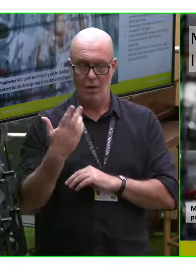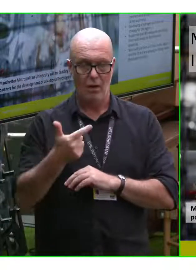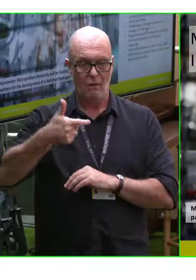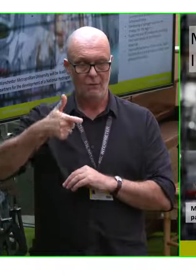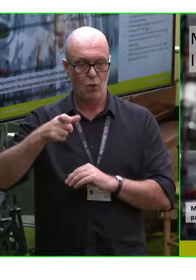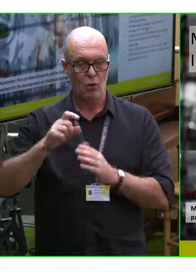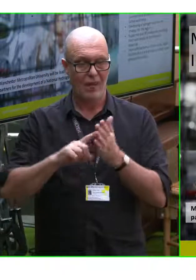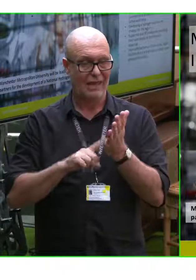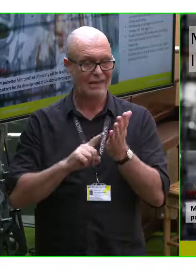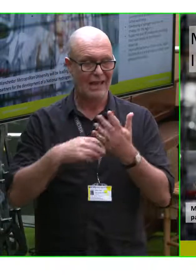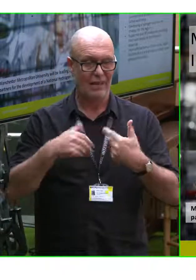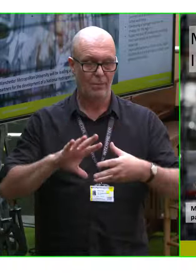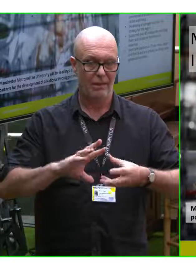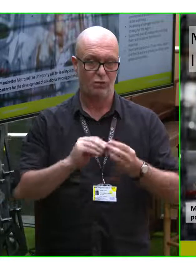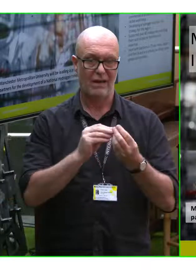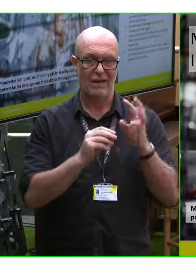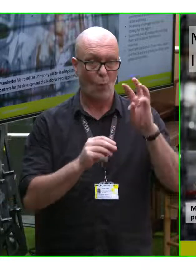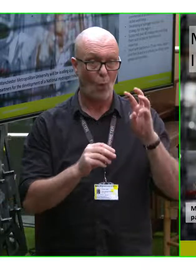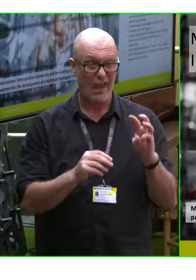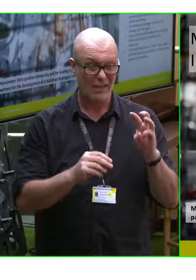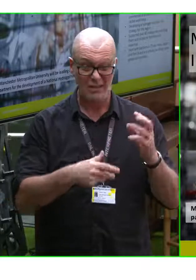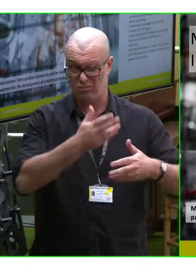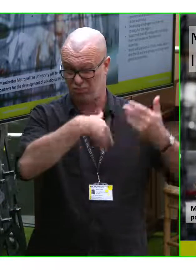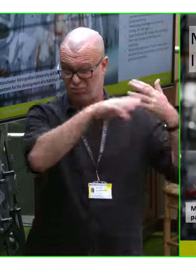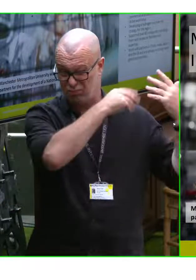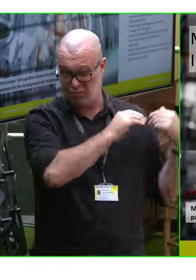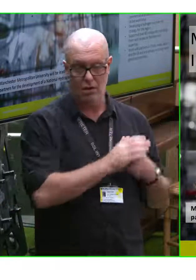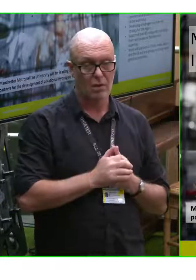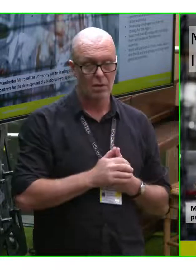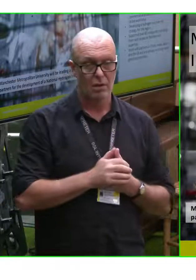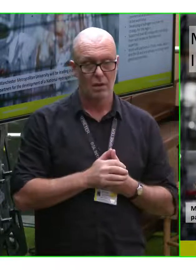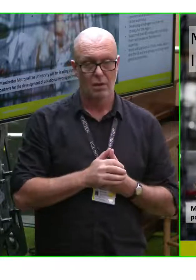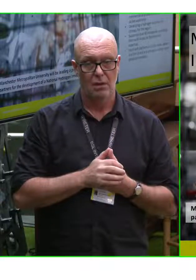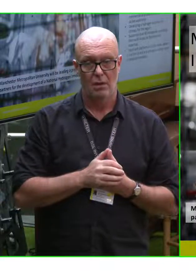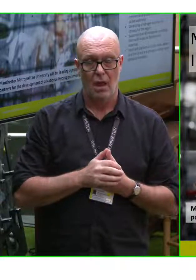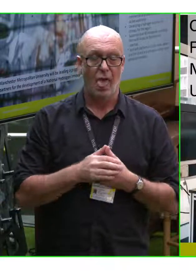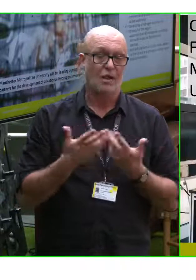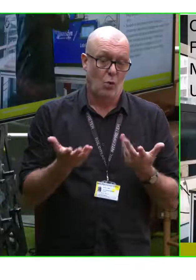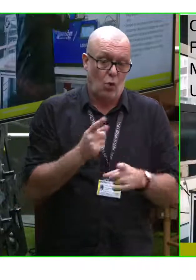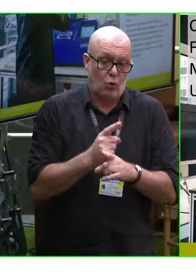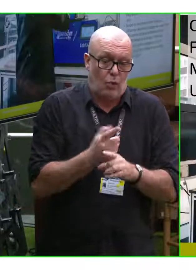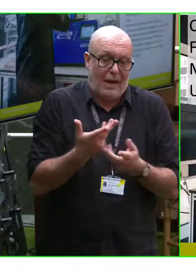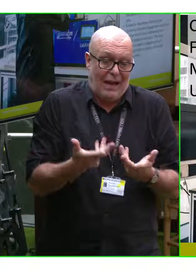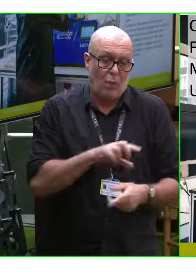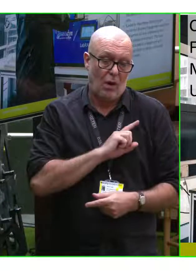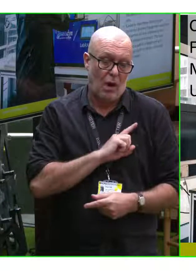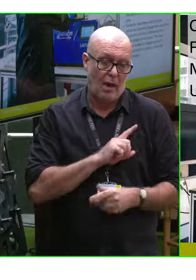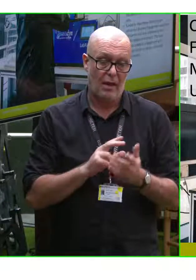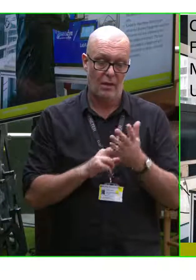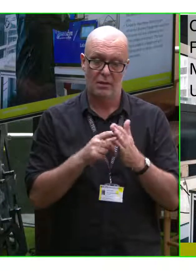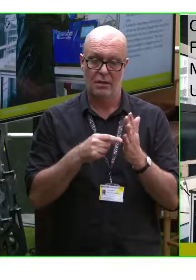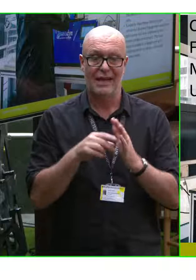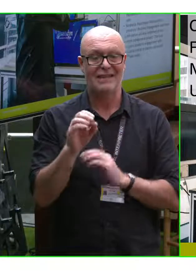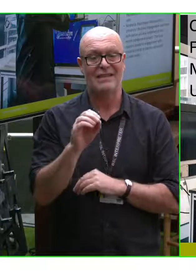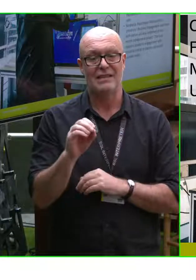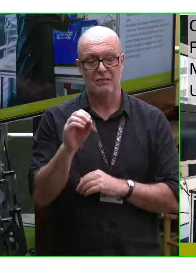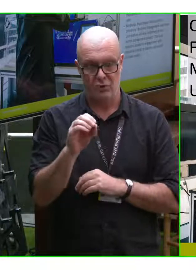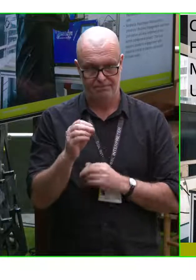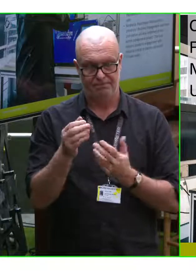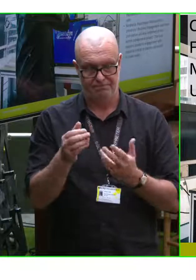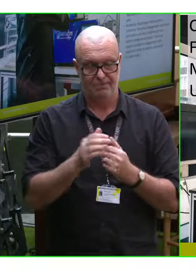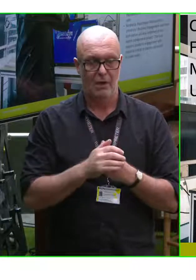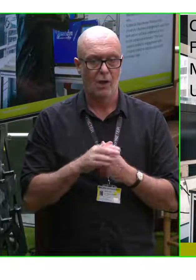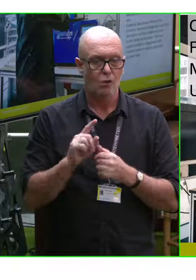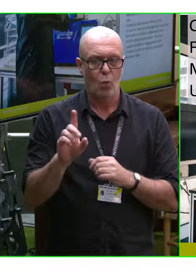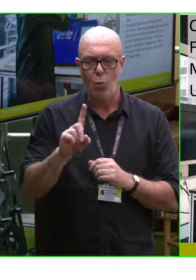Wales a long, long time ago. We're talking about it now because of that net zero ambition. In terms of a type of company